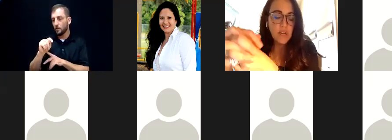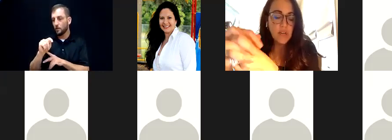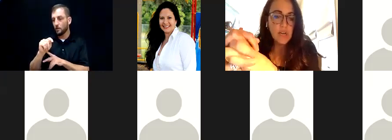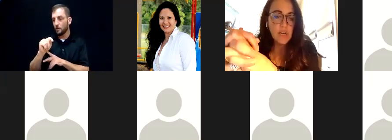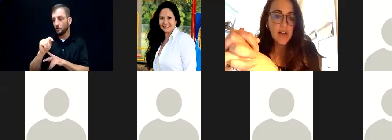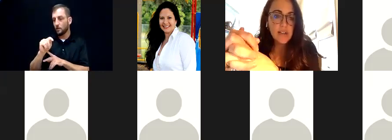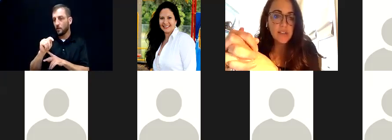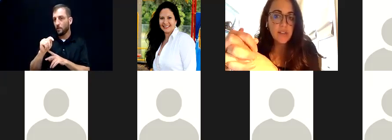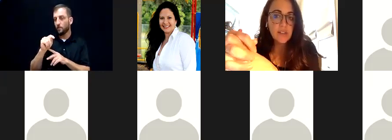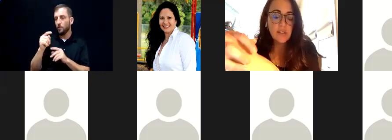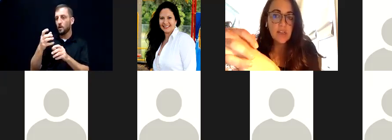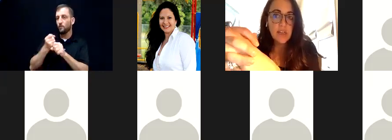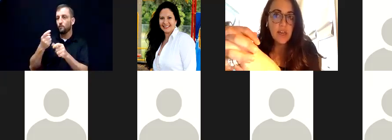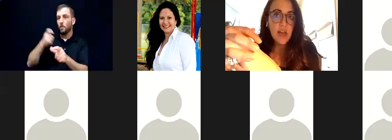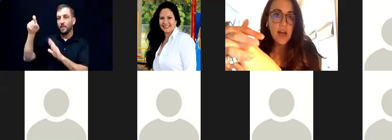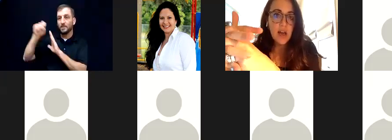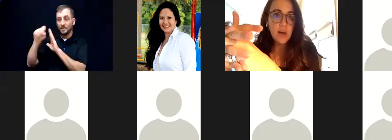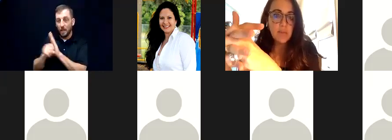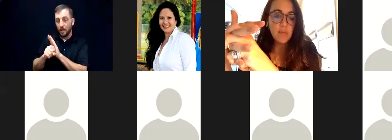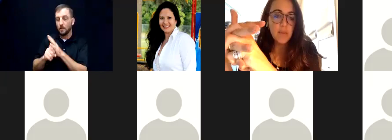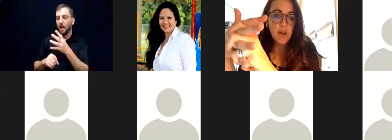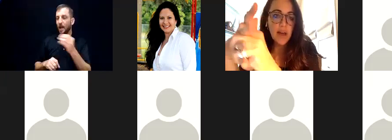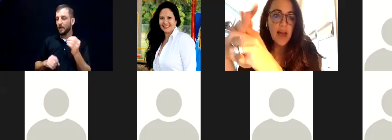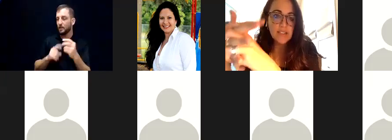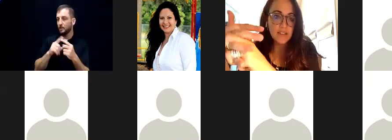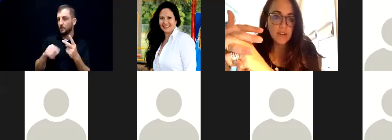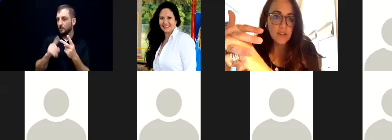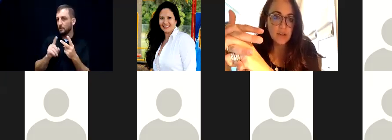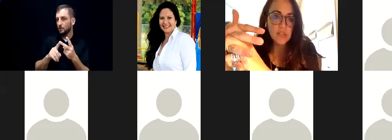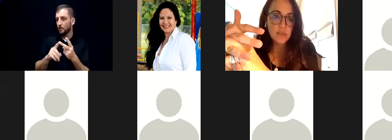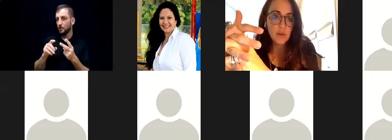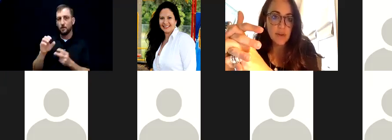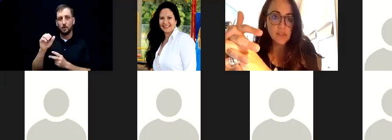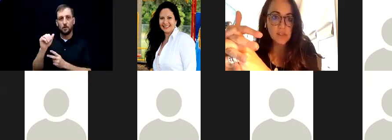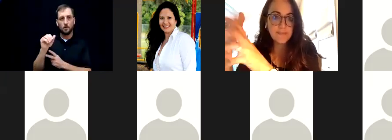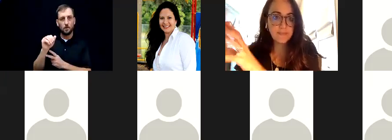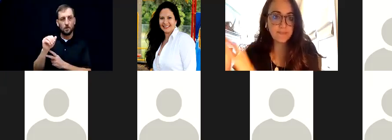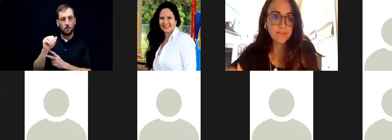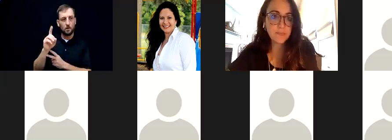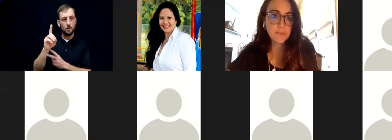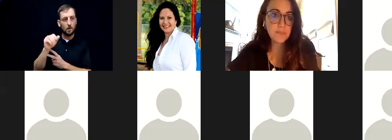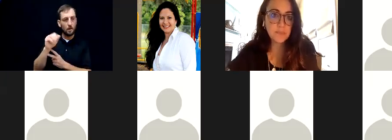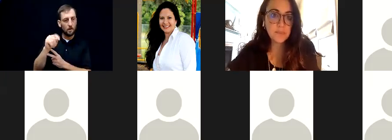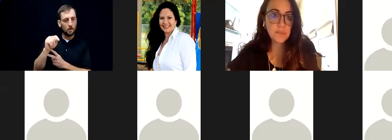state provides, and then the Act 833 diplomas.